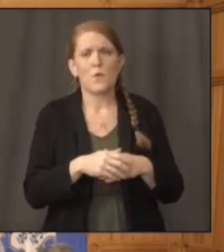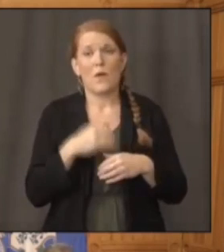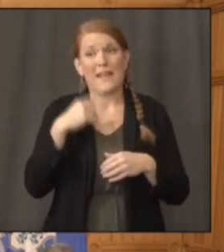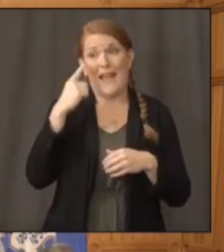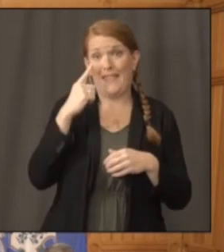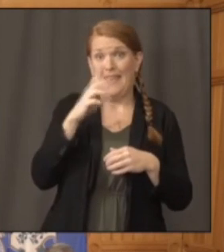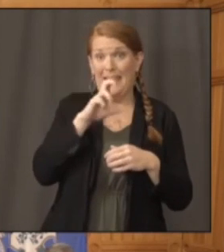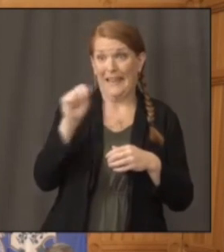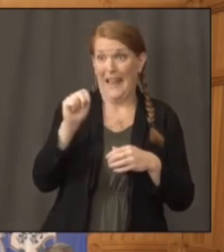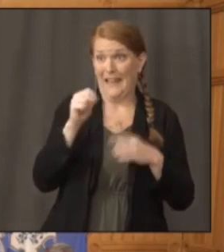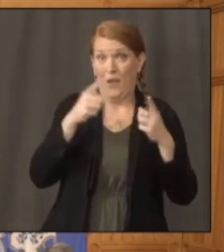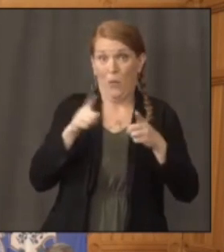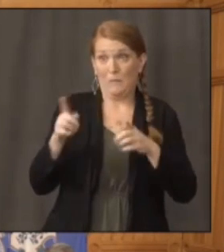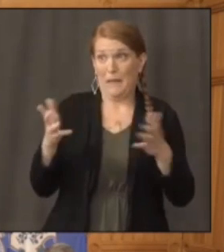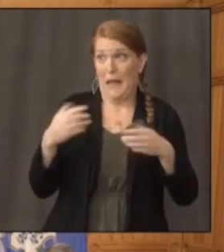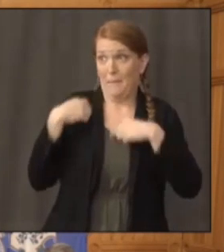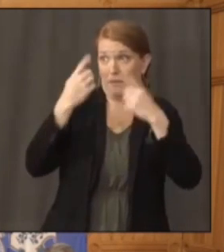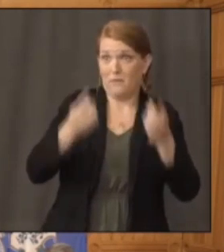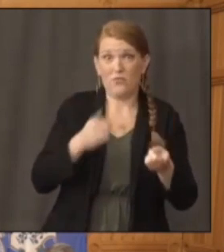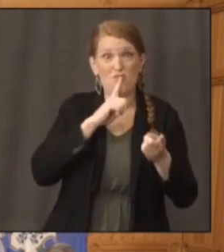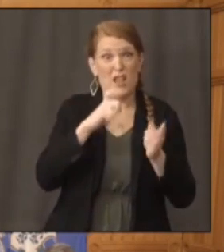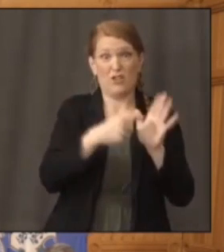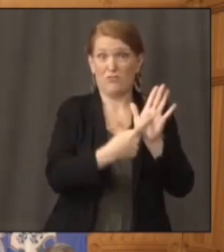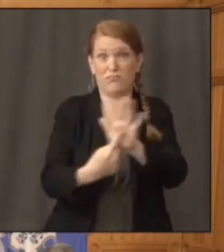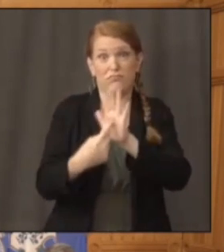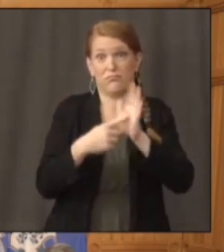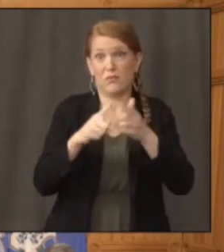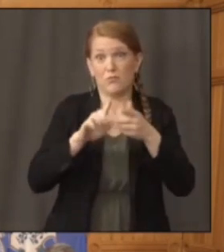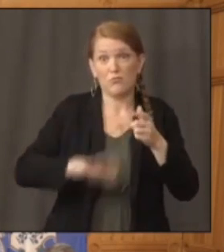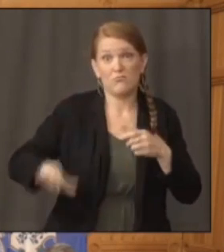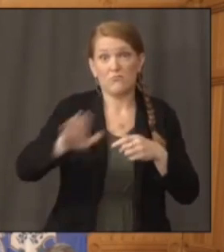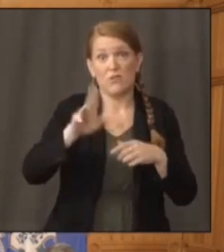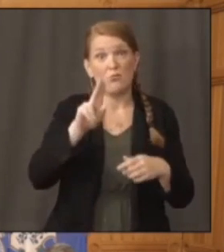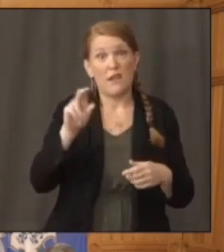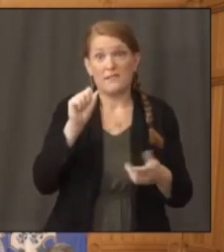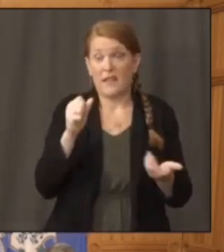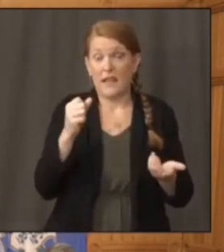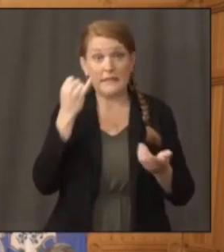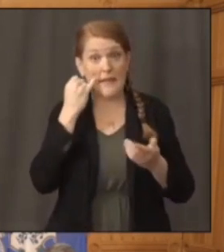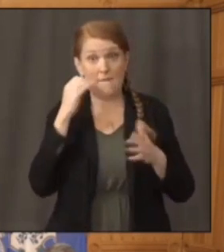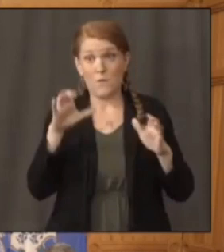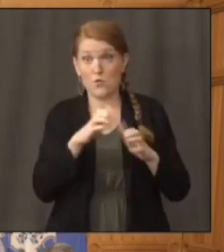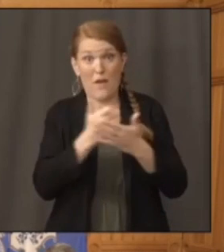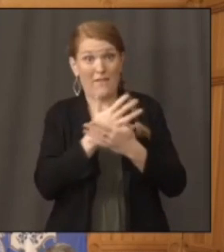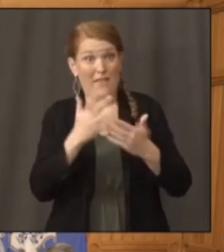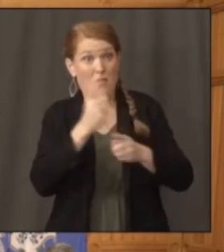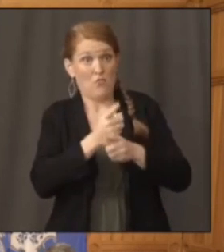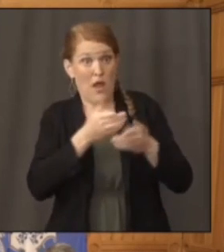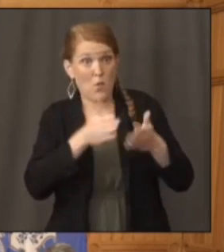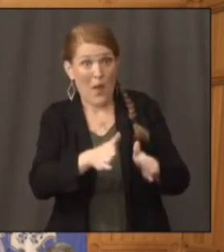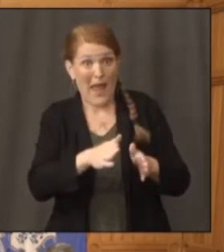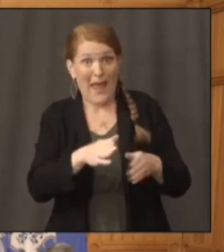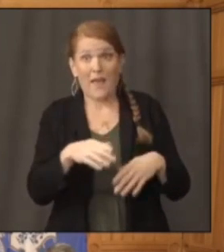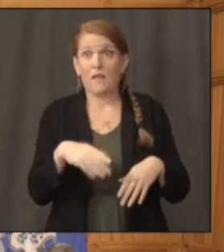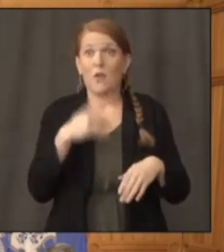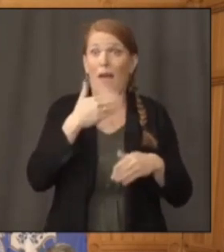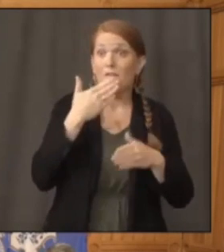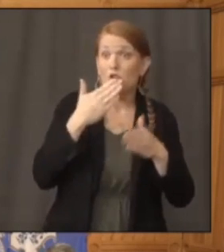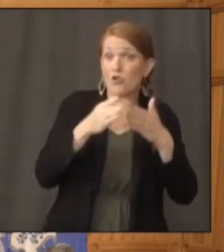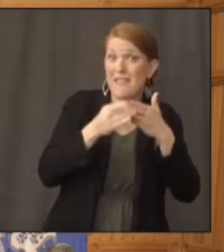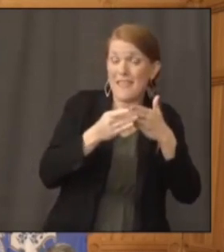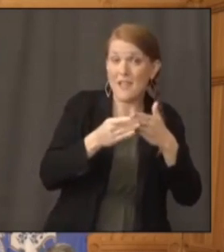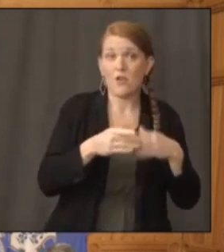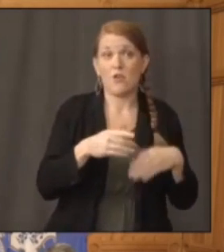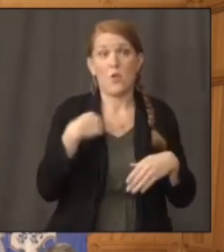a model for the rest of the country. That if you do it the right way, if you listen and you have good leadership and